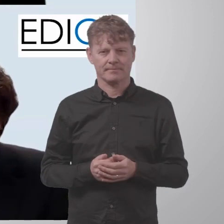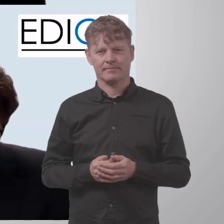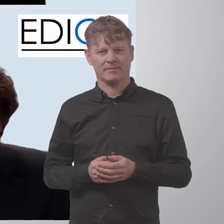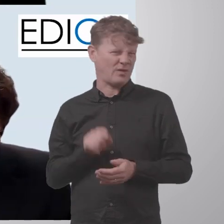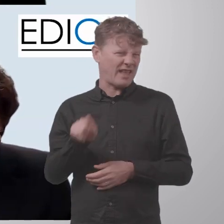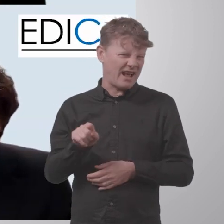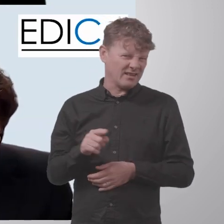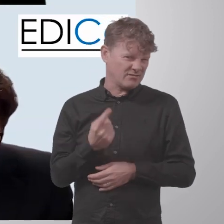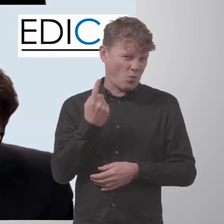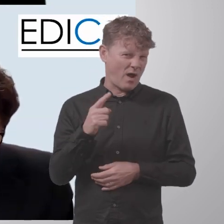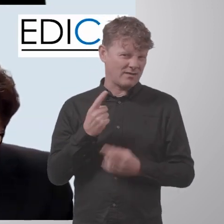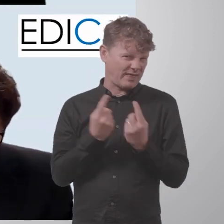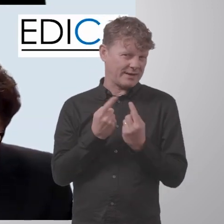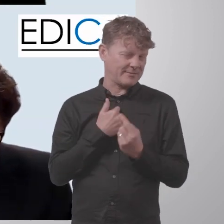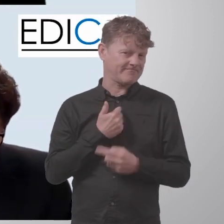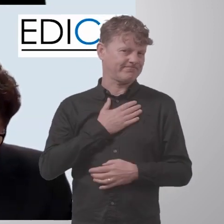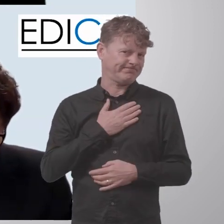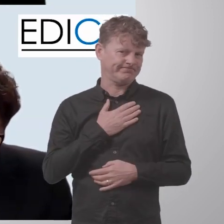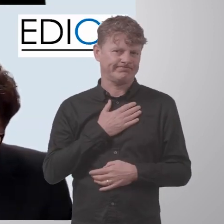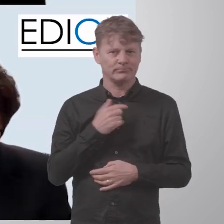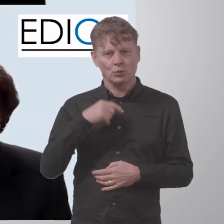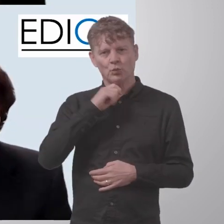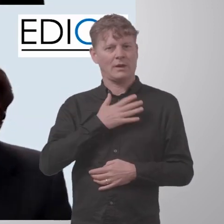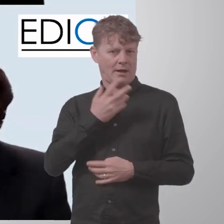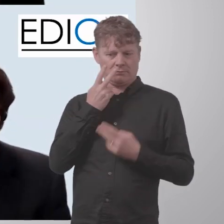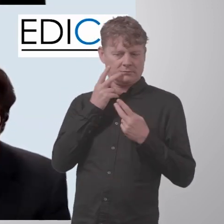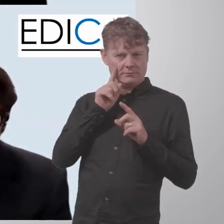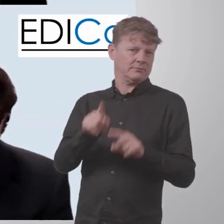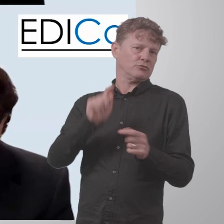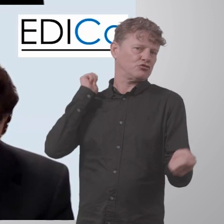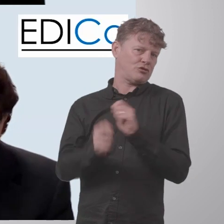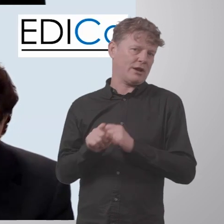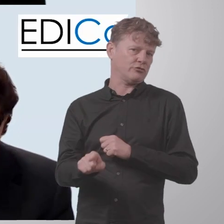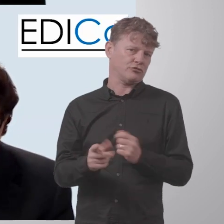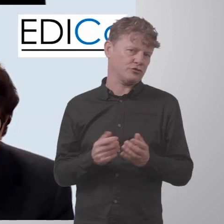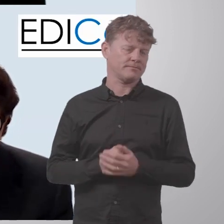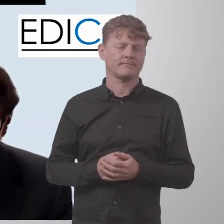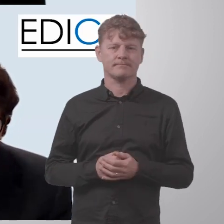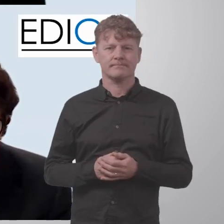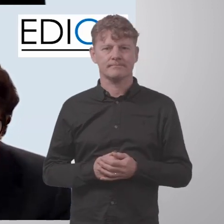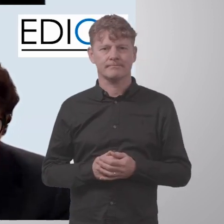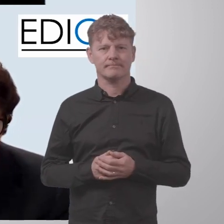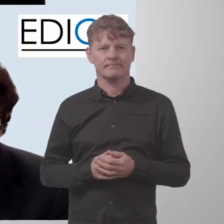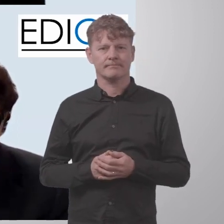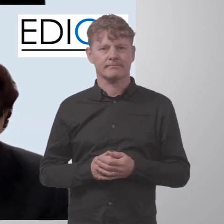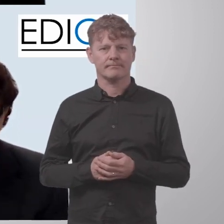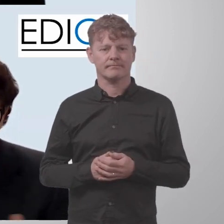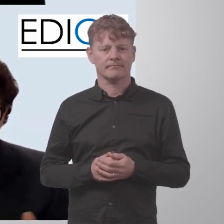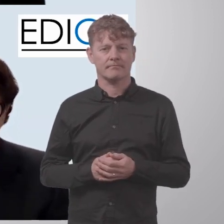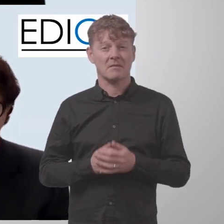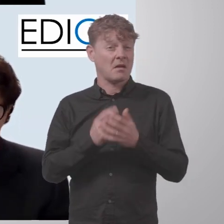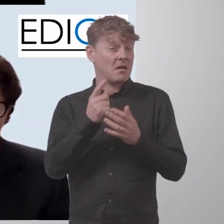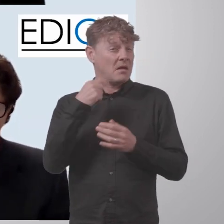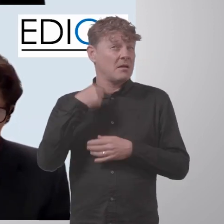see changed in one particular way. And if I may just say one thing, and again, it's related